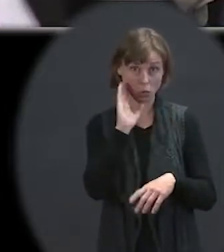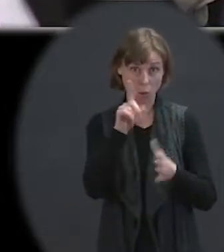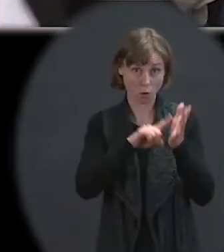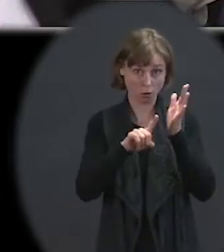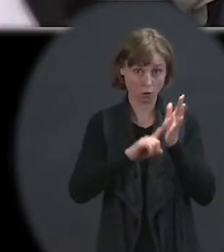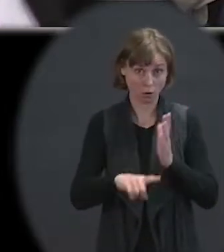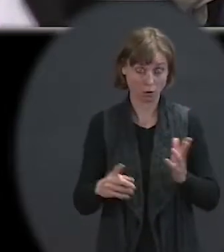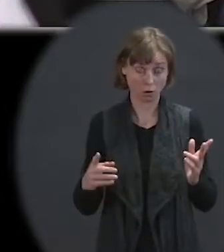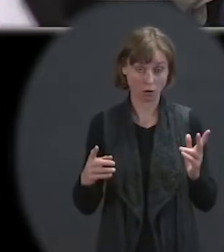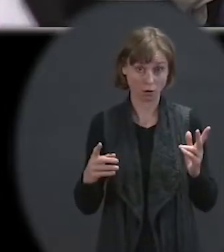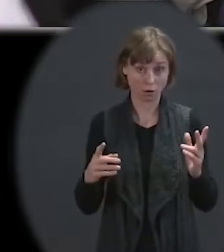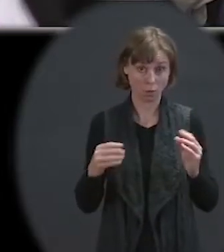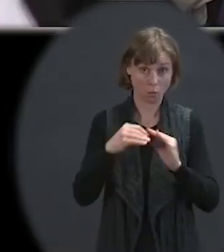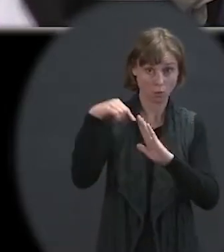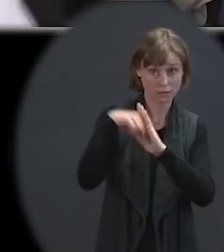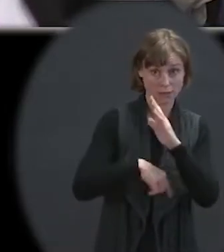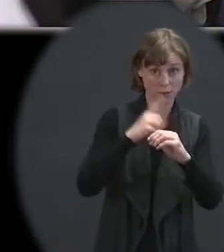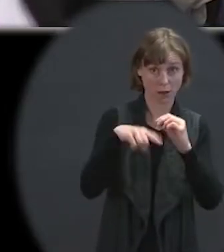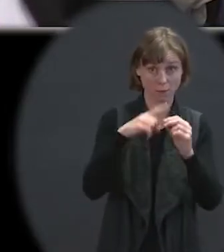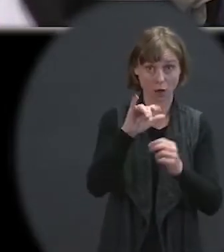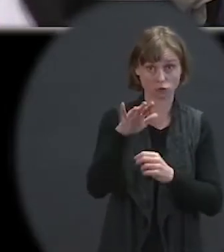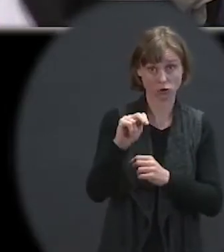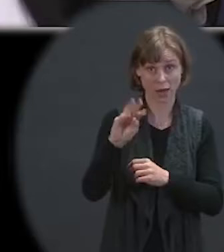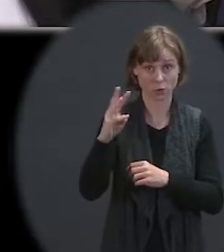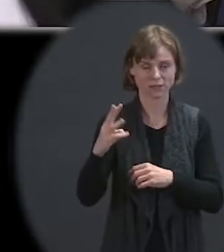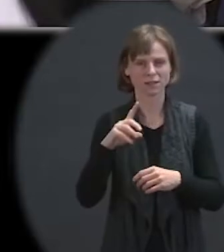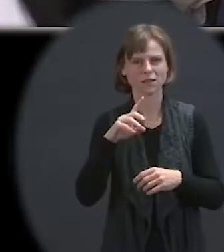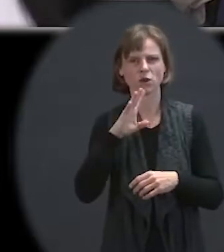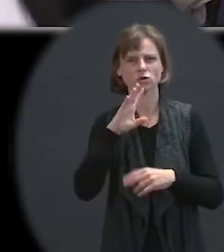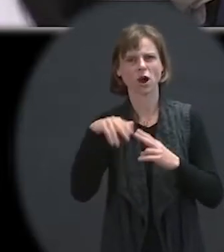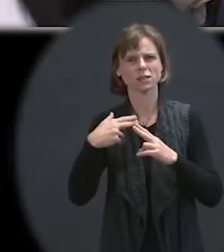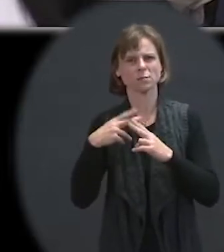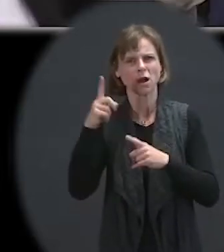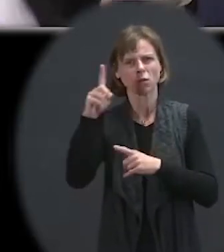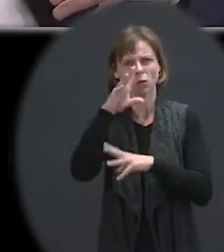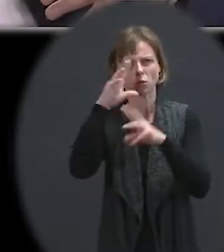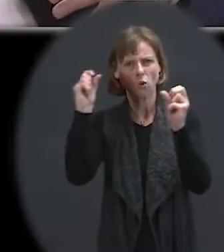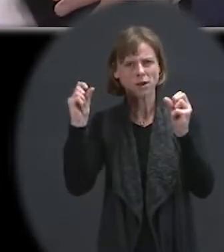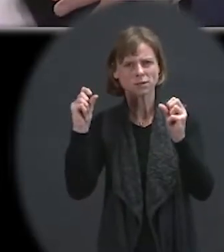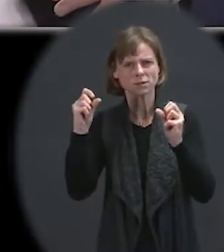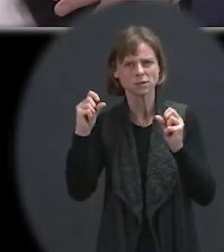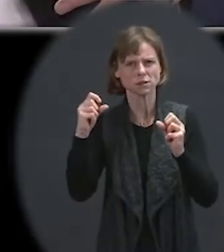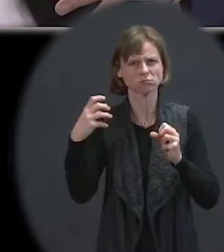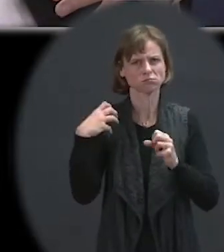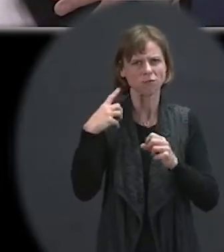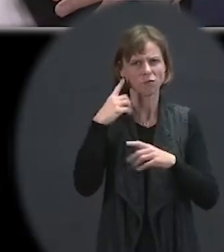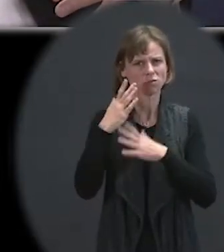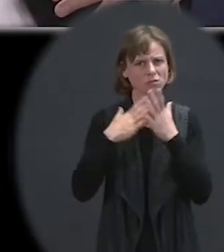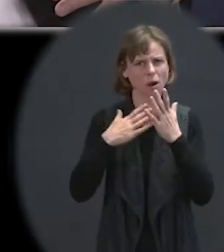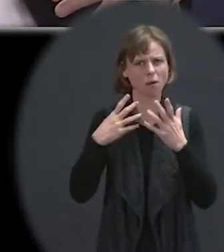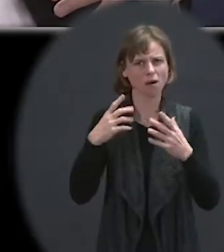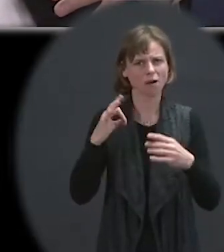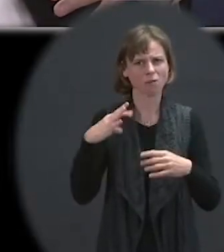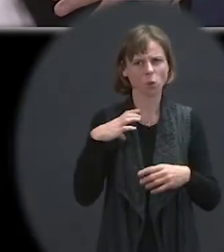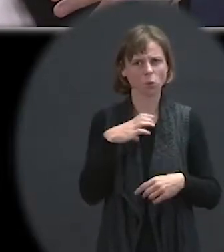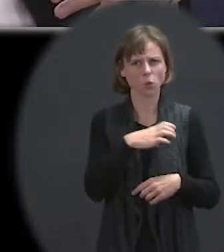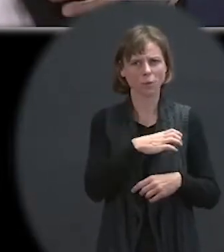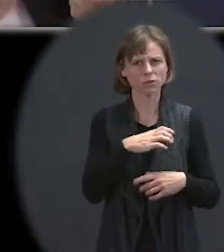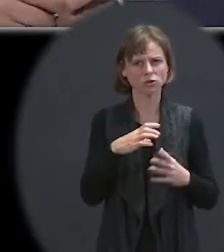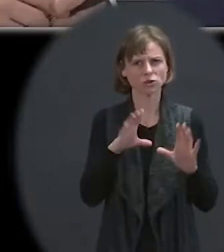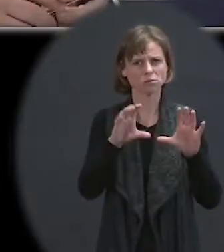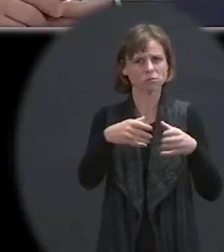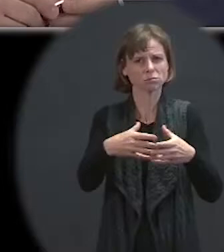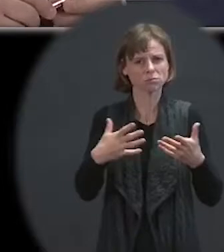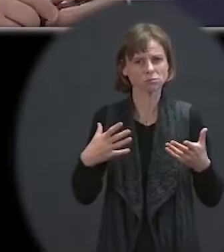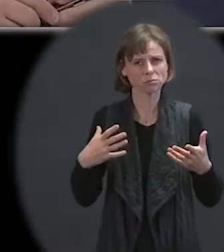are proposals that include the president appointing some of those positions to a commission. So White House have any opinion on that? Is it weighing in at all